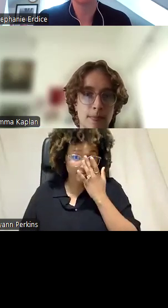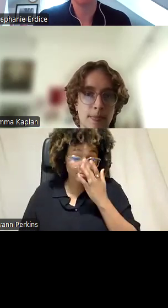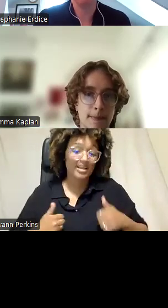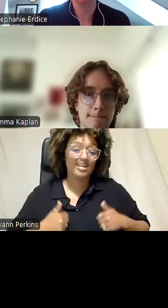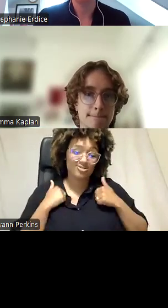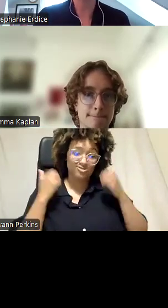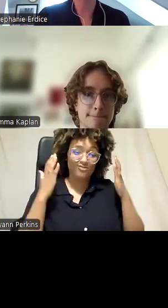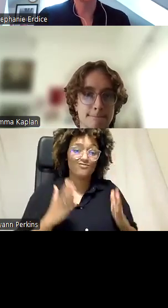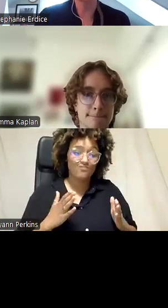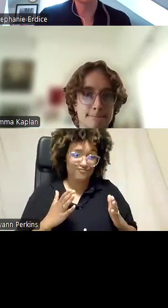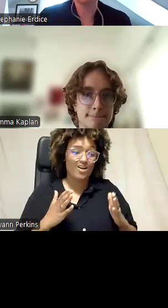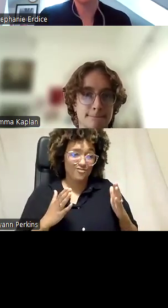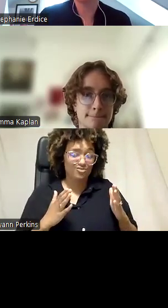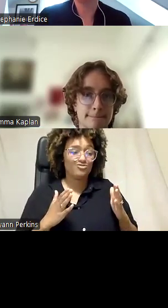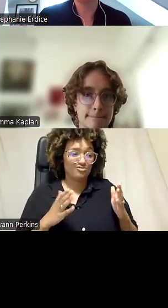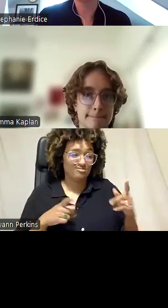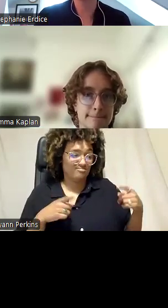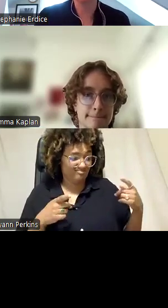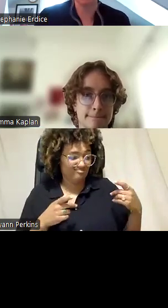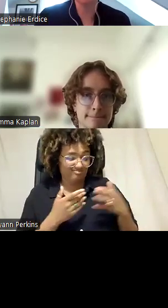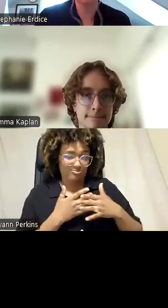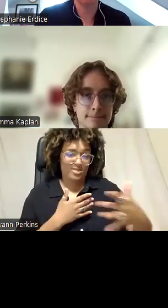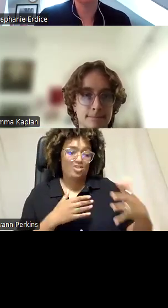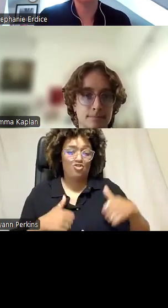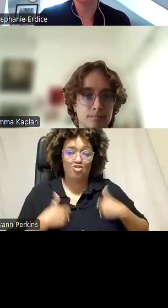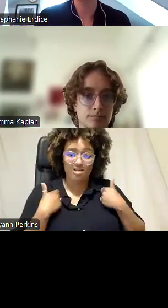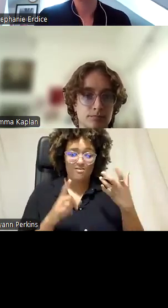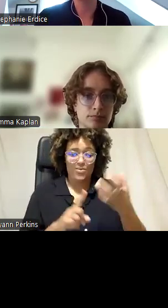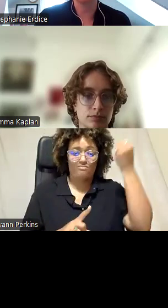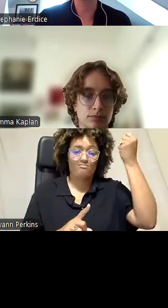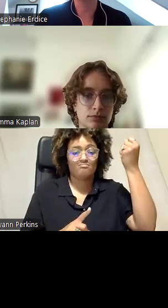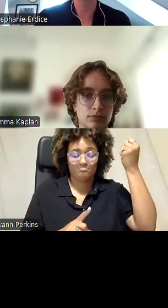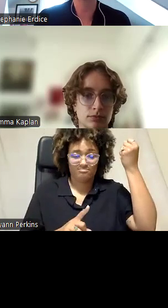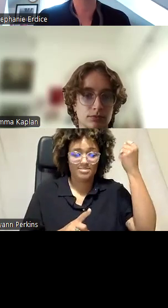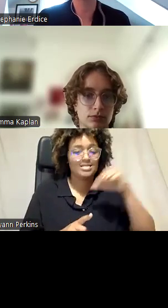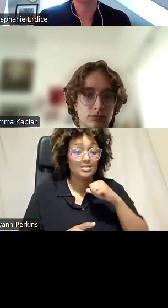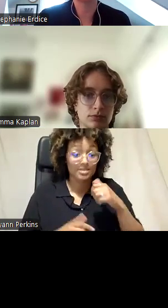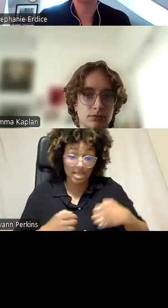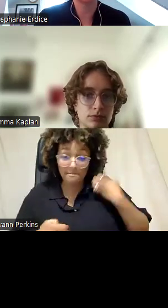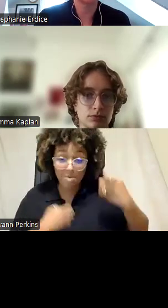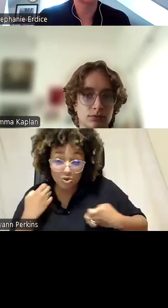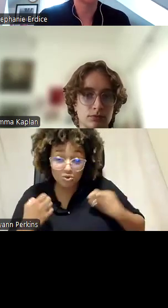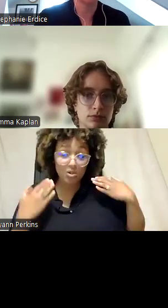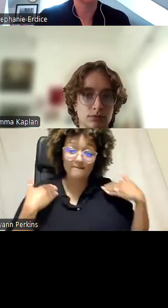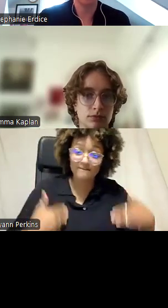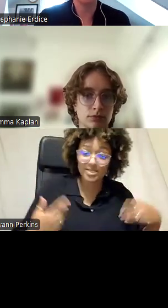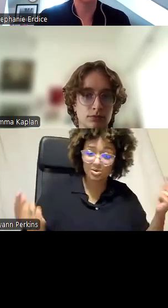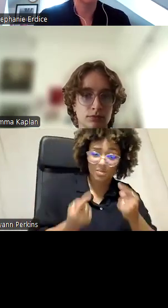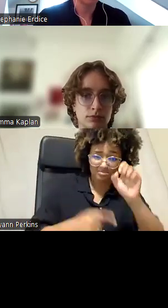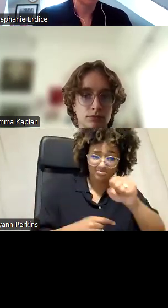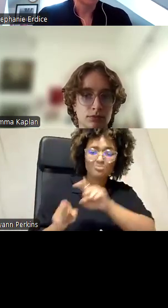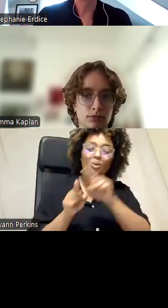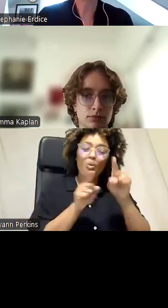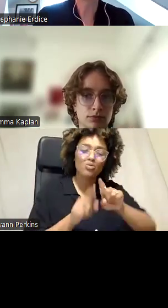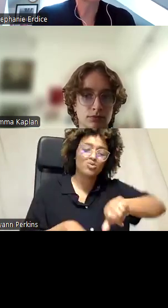taken away from them. It's not just the physical pain. It's not just the emotional pain. Their life is also affected in these other